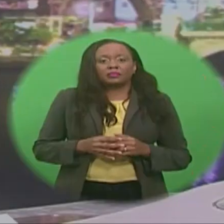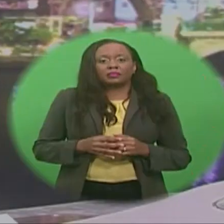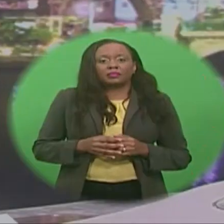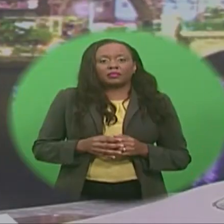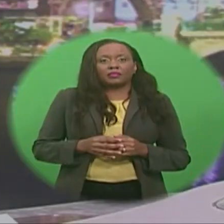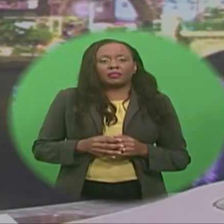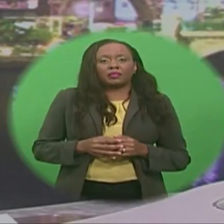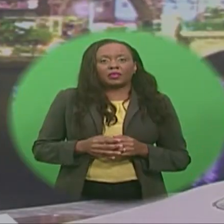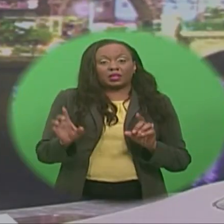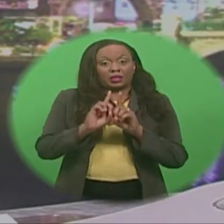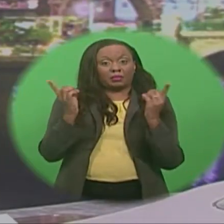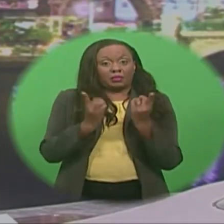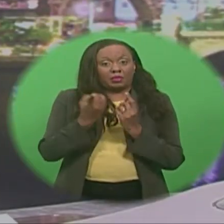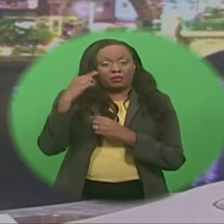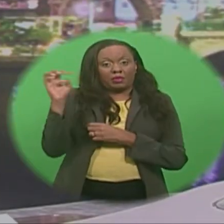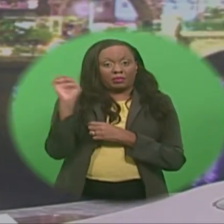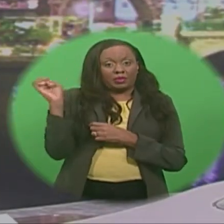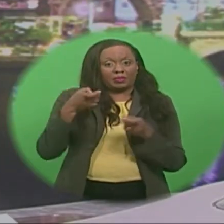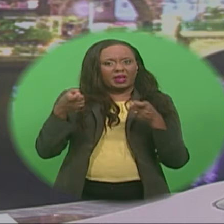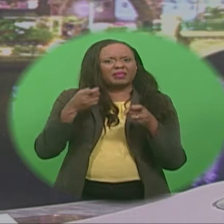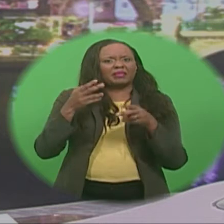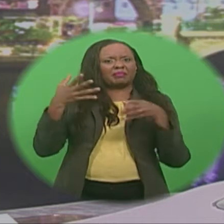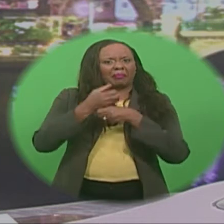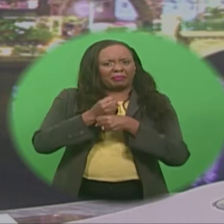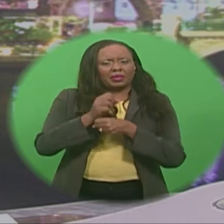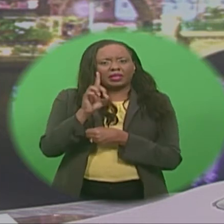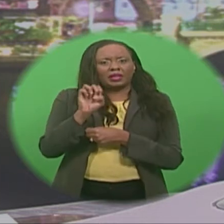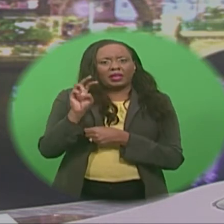department. The Department of Emergency Management has received